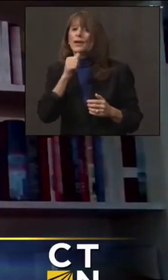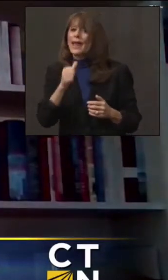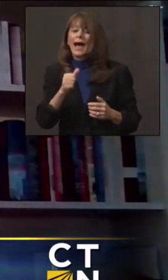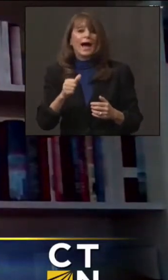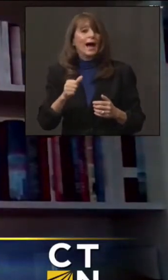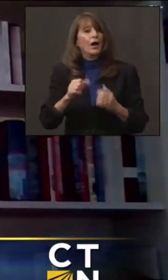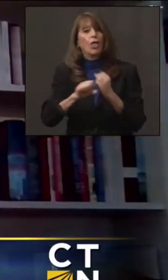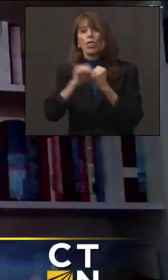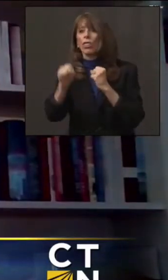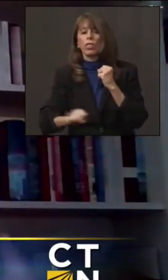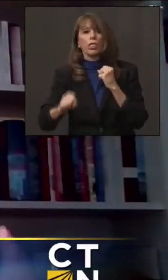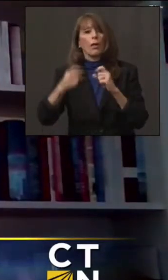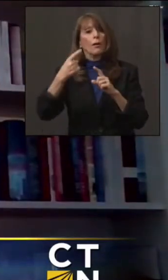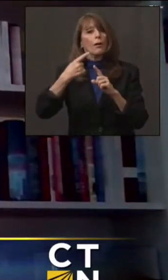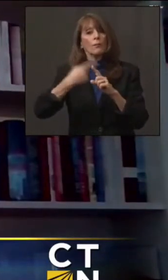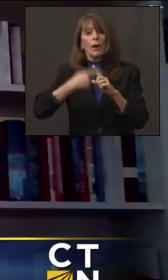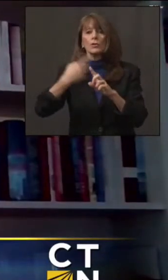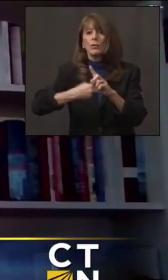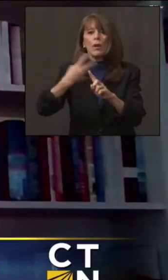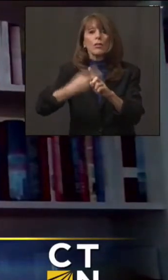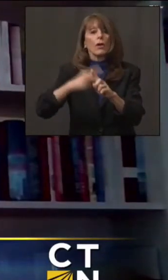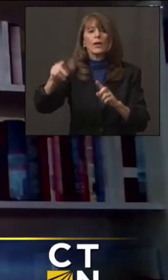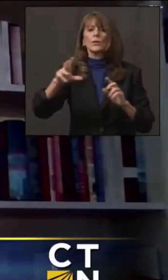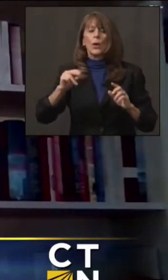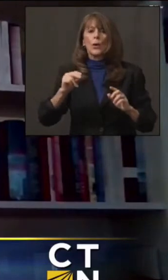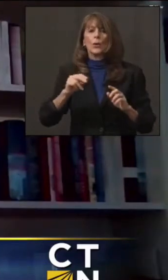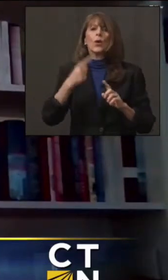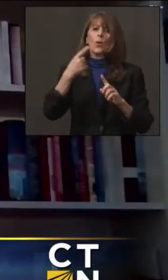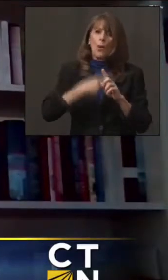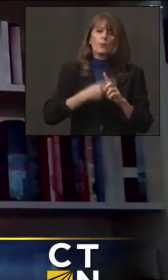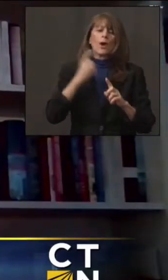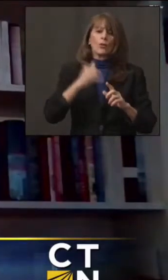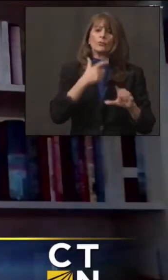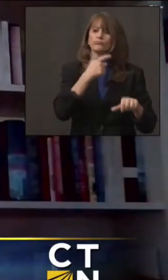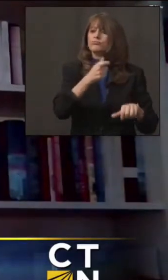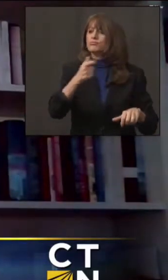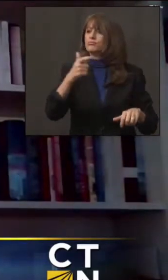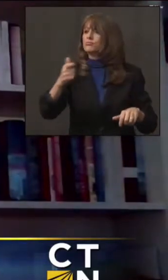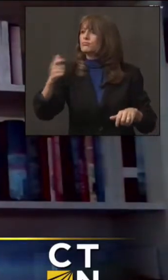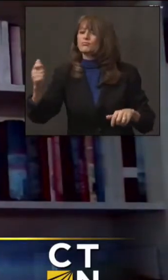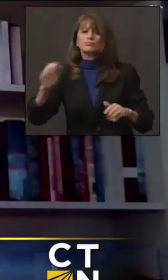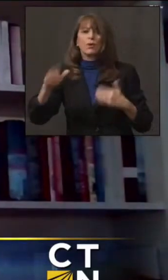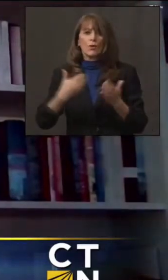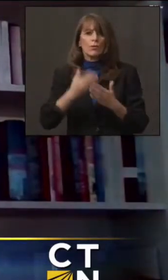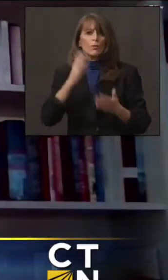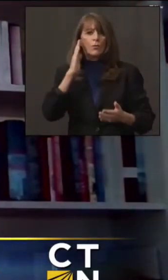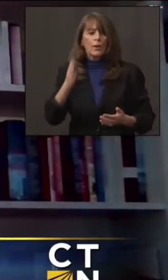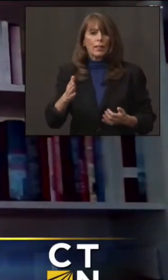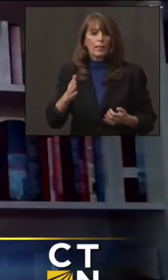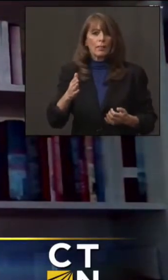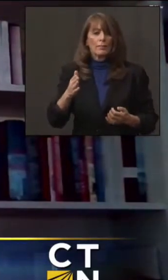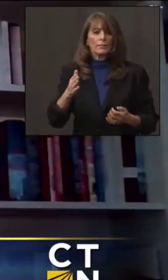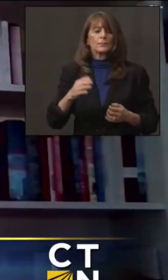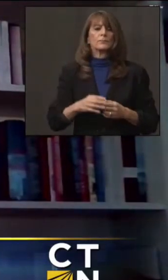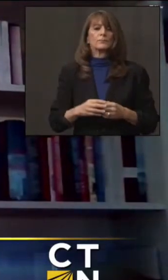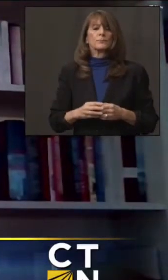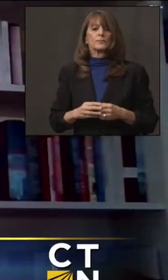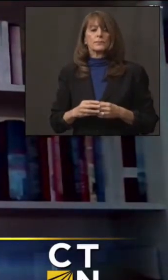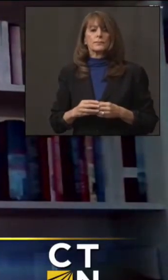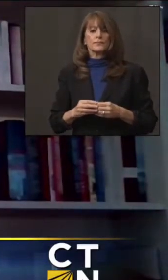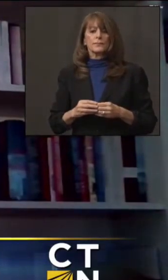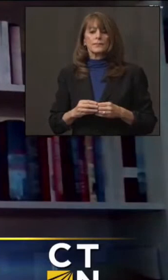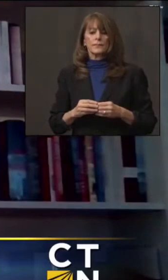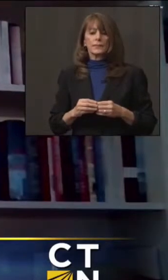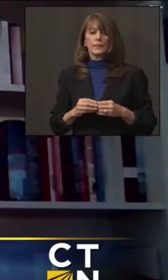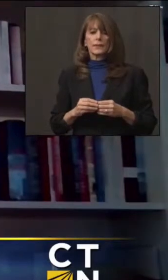months, within the healthcare workforce of rolling this out. So